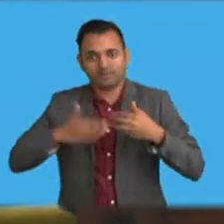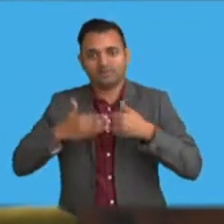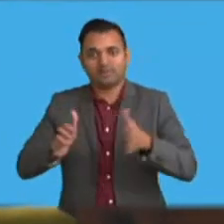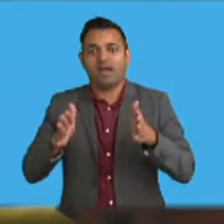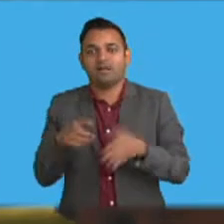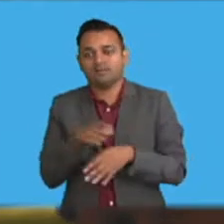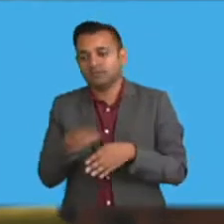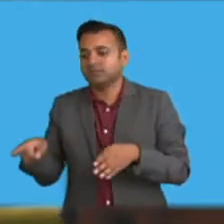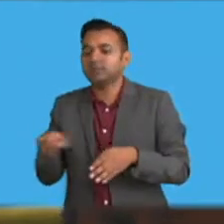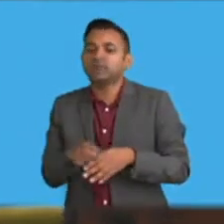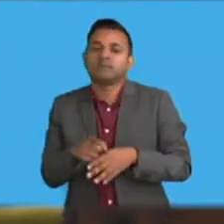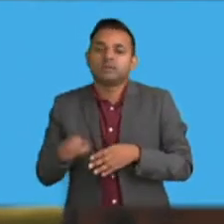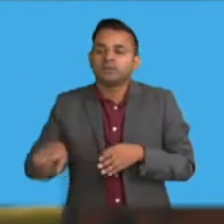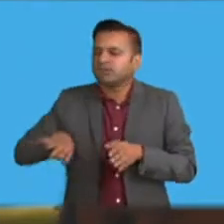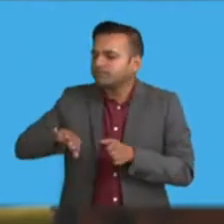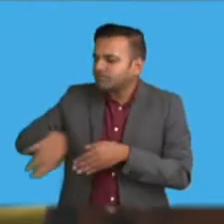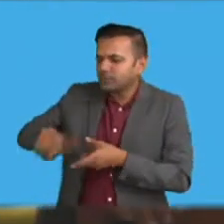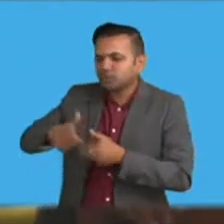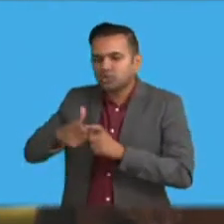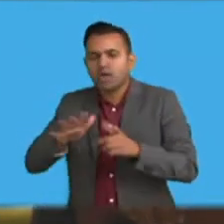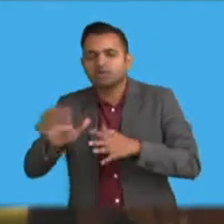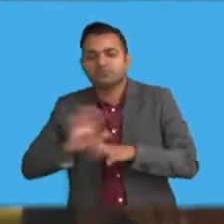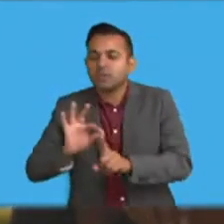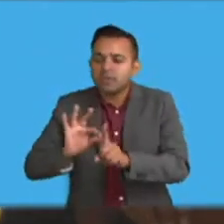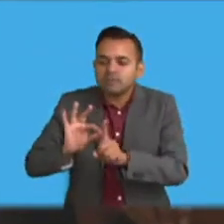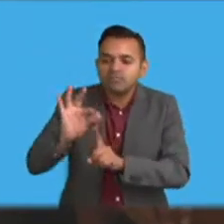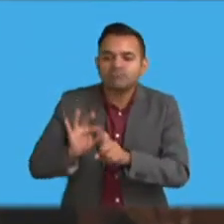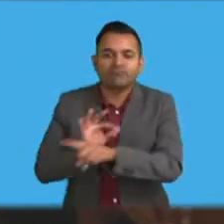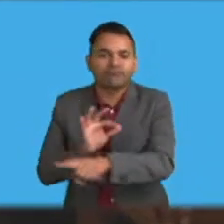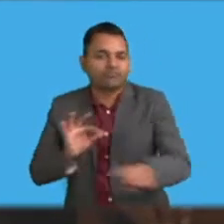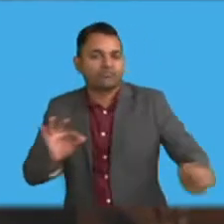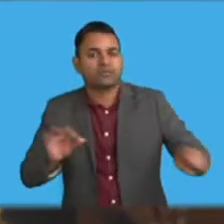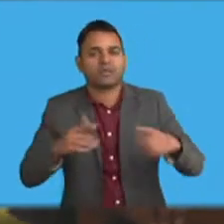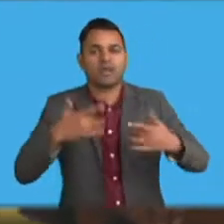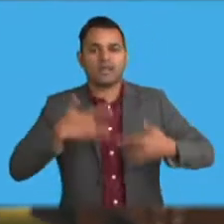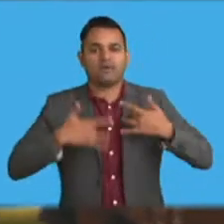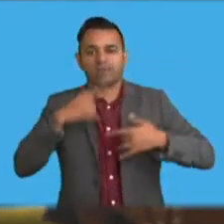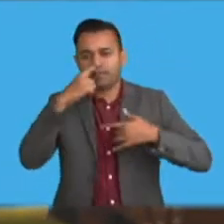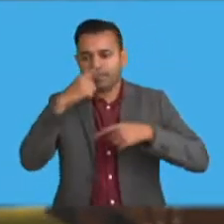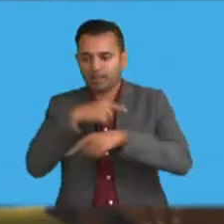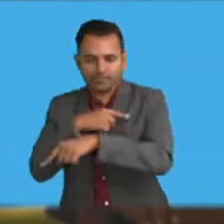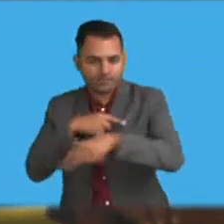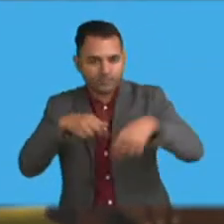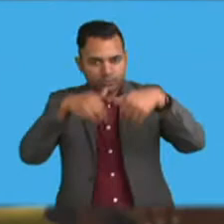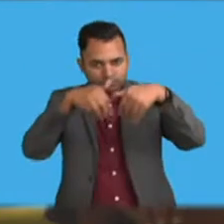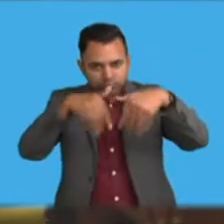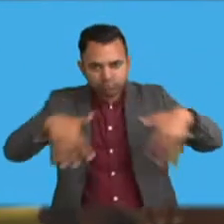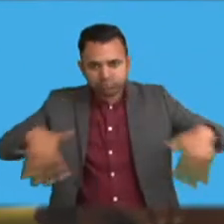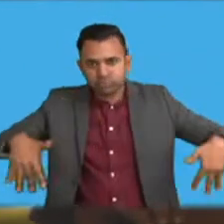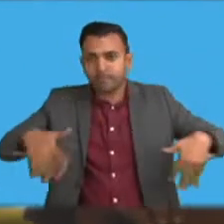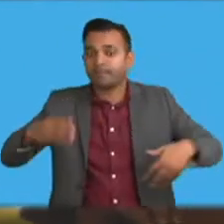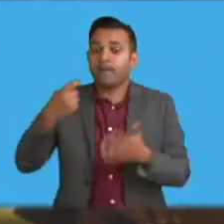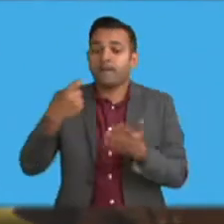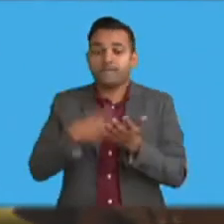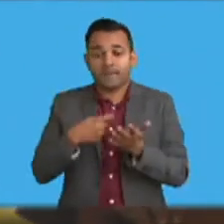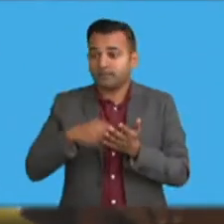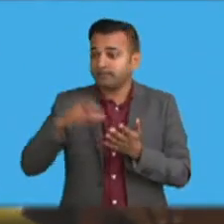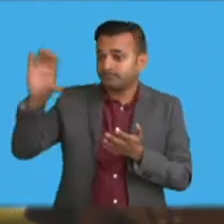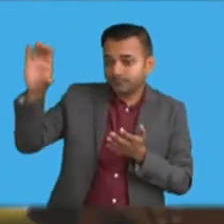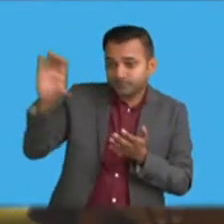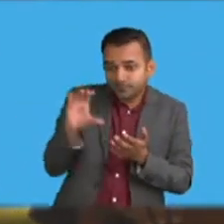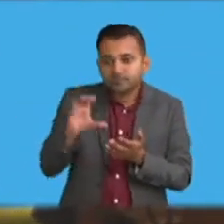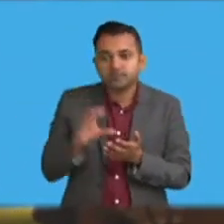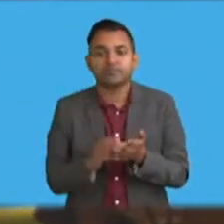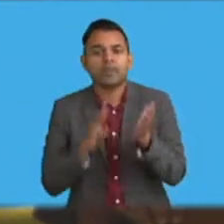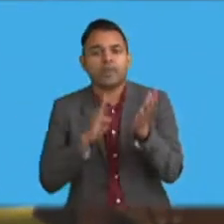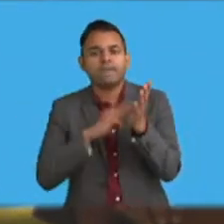the grassroots. Madam Speaker, the Micro and Small Business Grant, or the MSBG, is one such